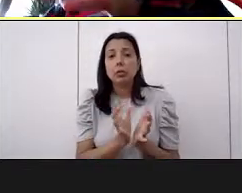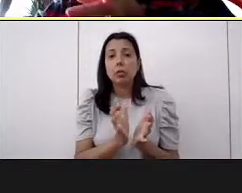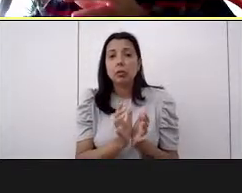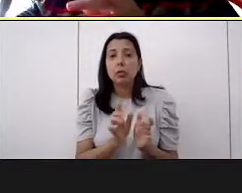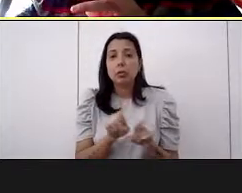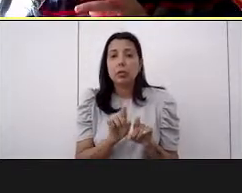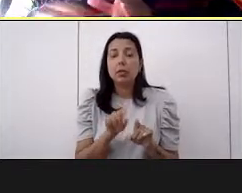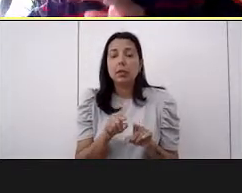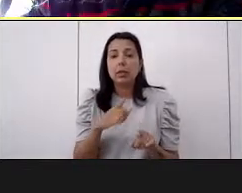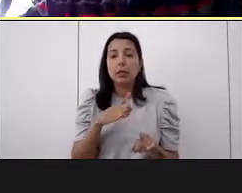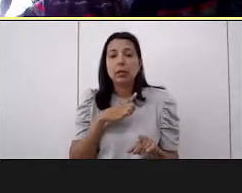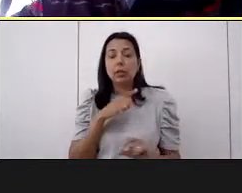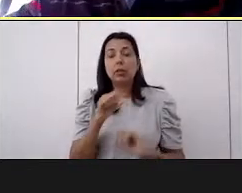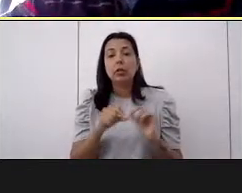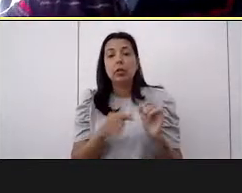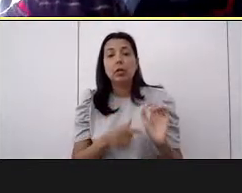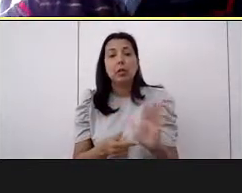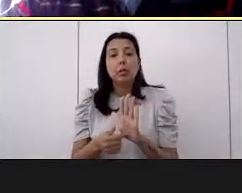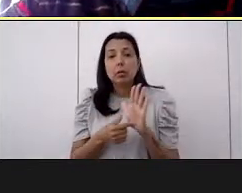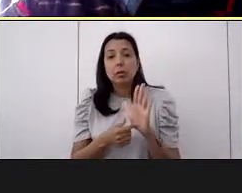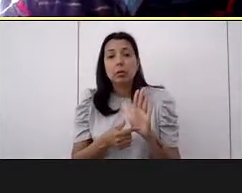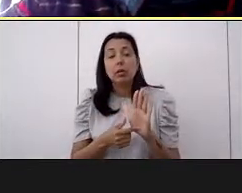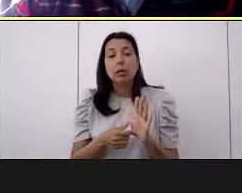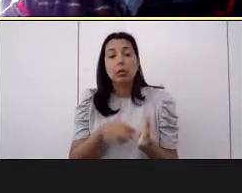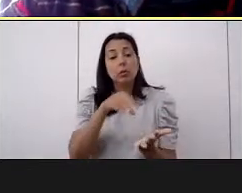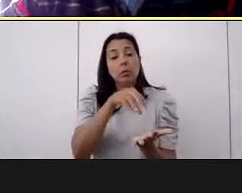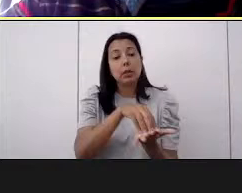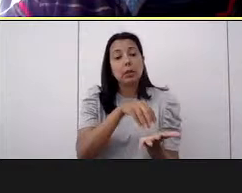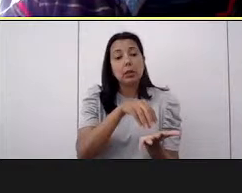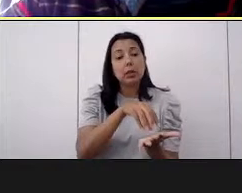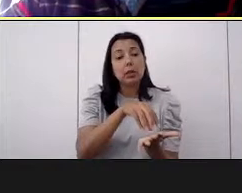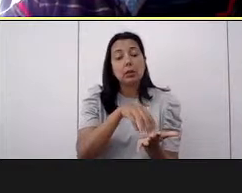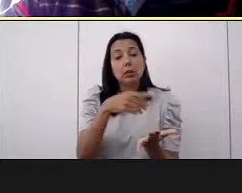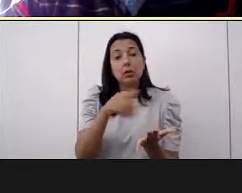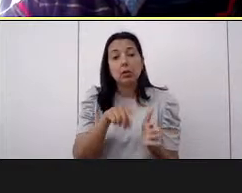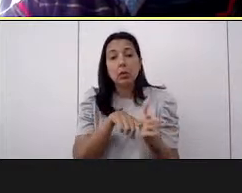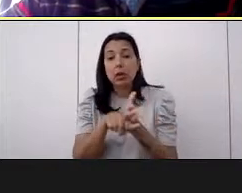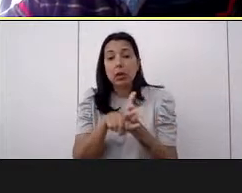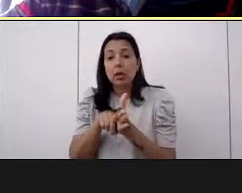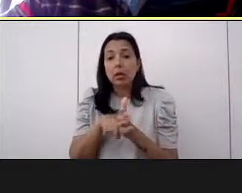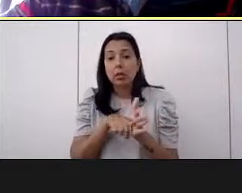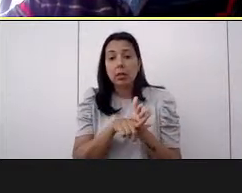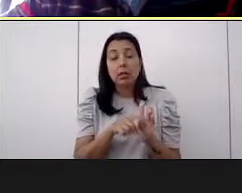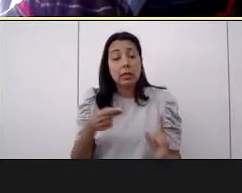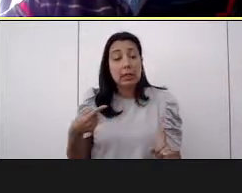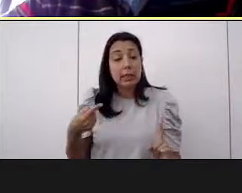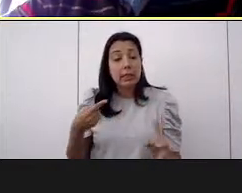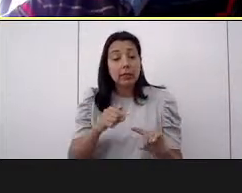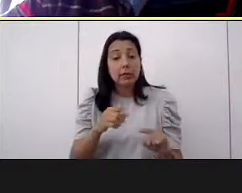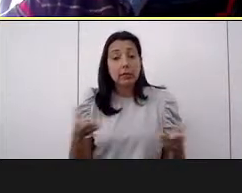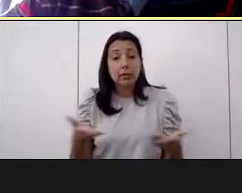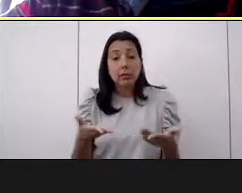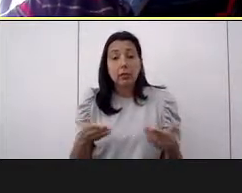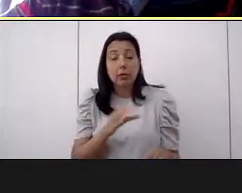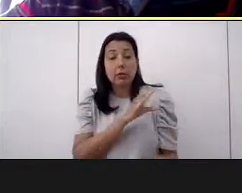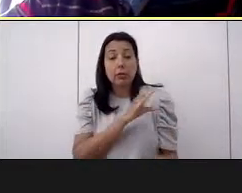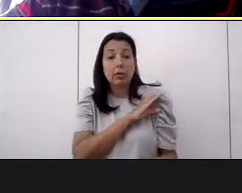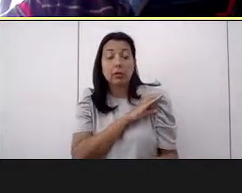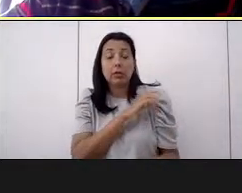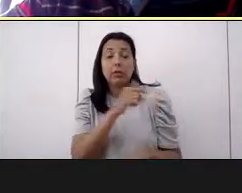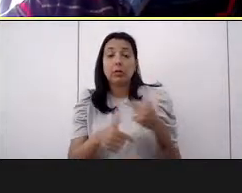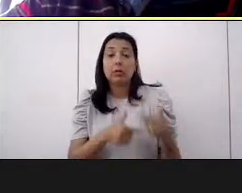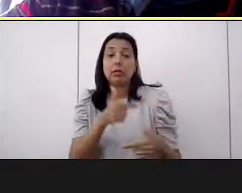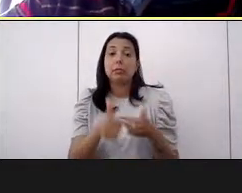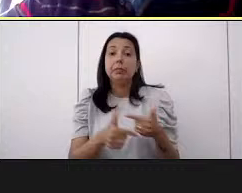does not automatically lead to concrete change in public action, as the legal system is often favorable to